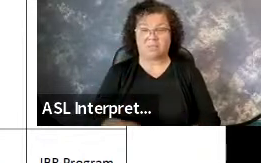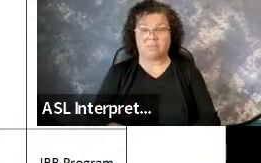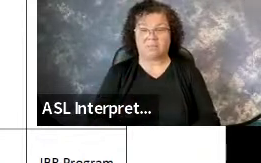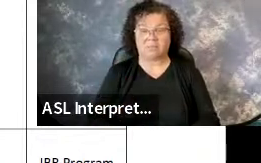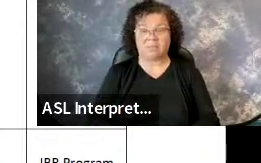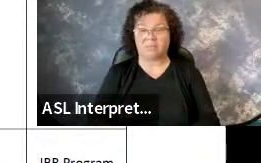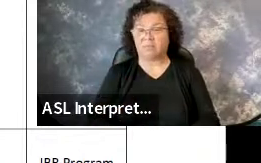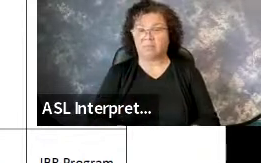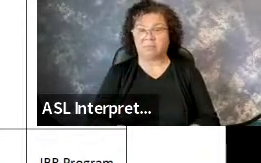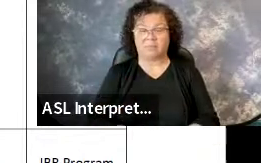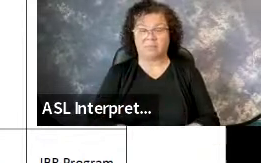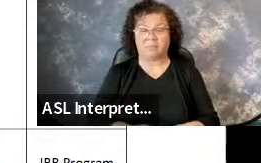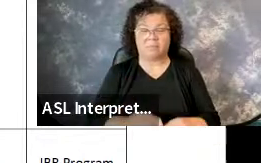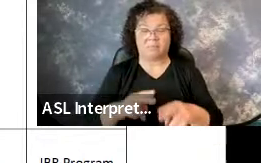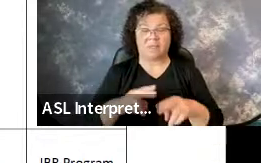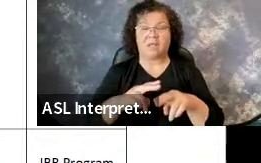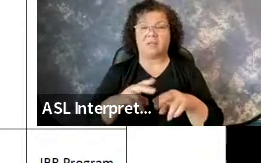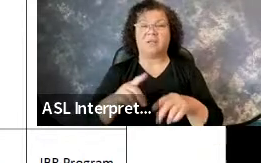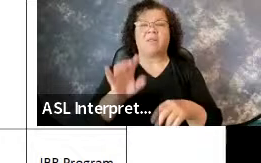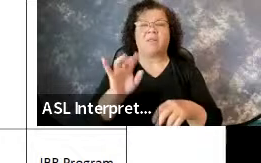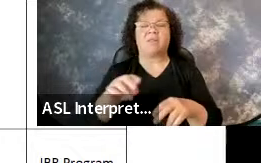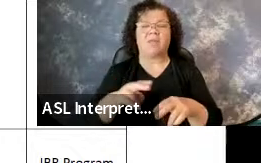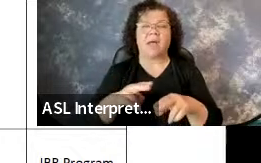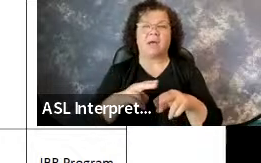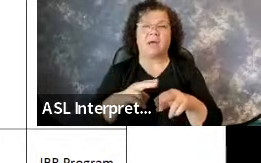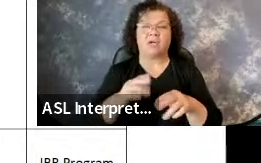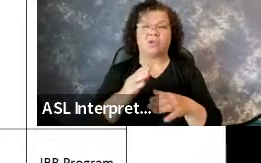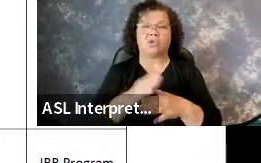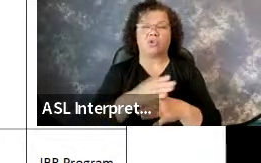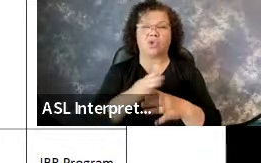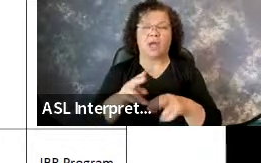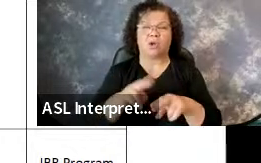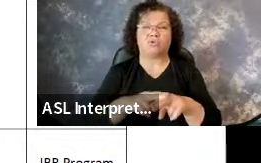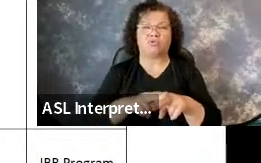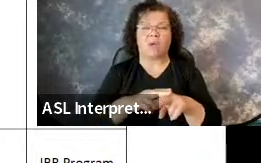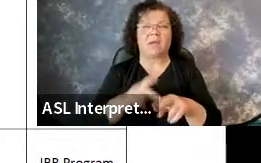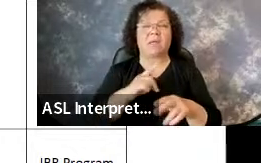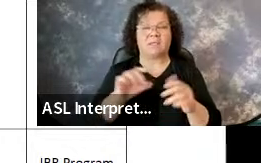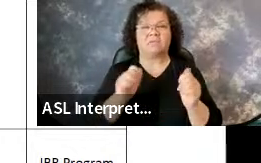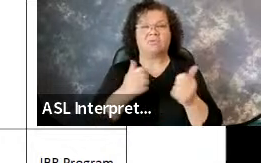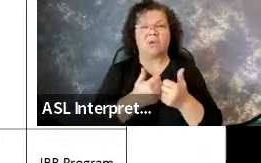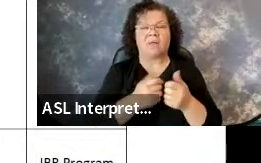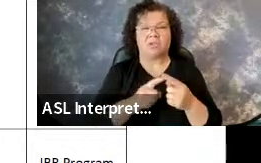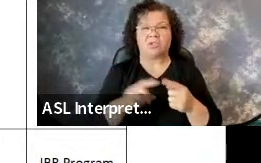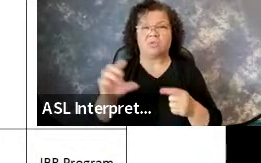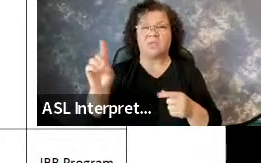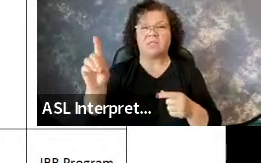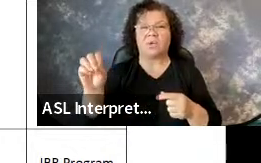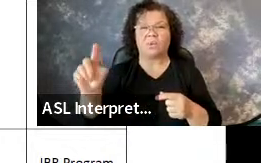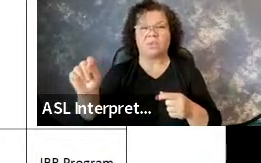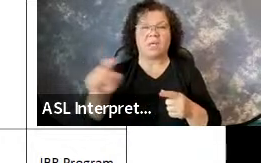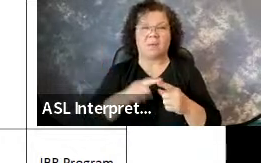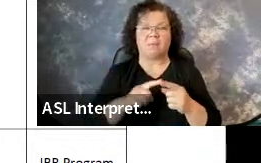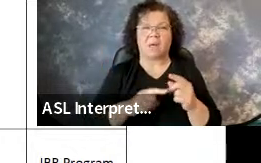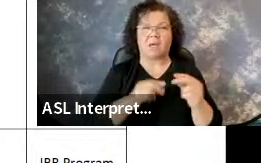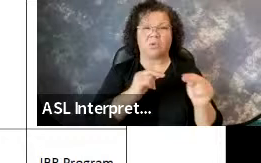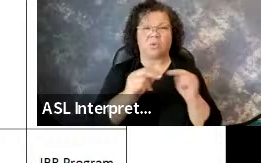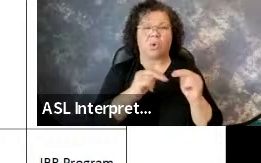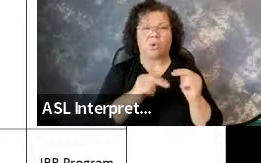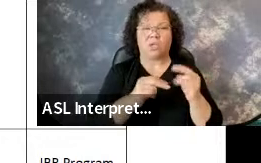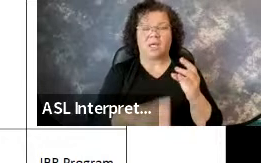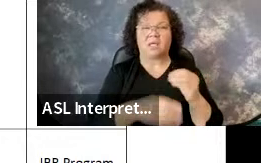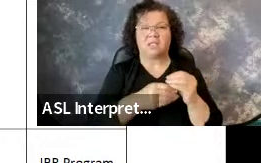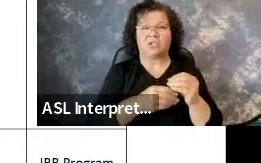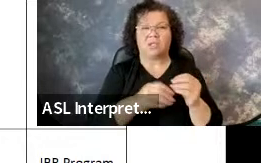The shared track is a challenge. Yeah. 2 state DOTs do support, sort of additional service, but negotiating additional space on the rails